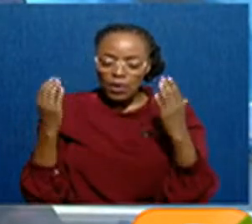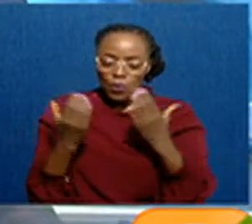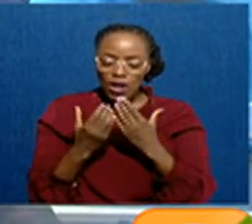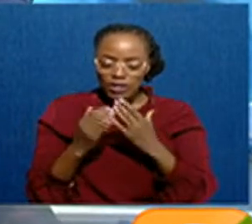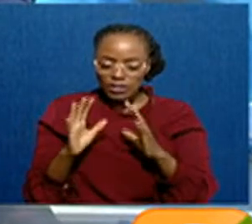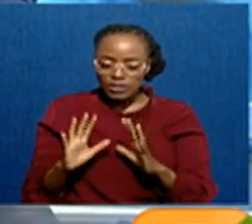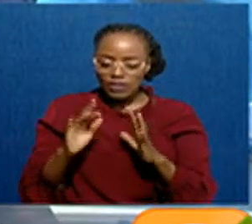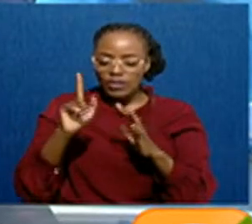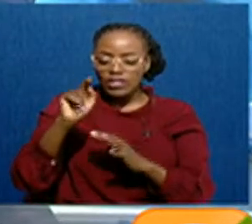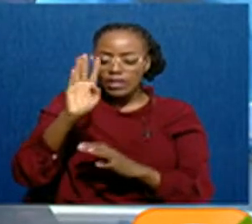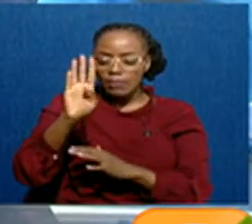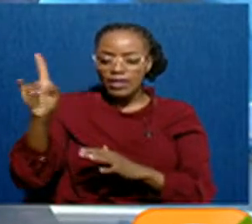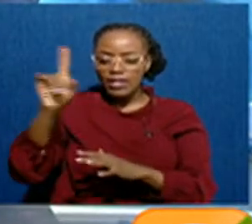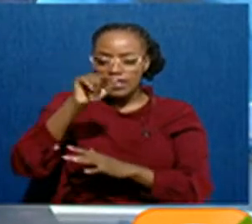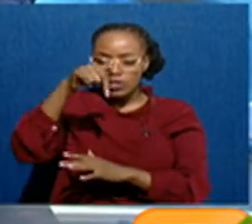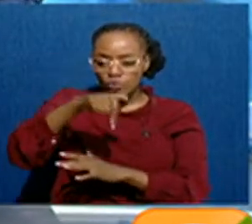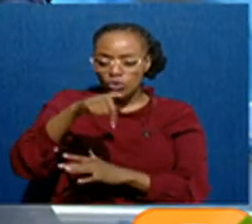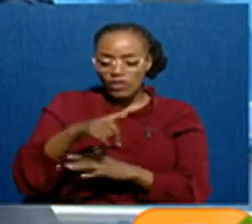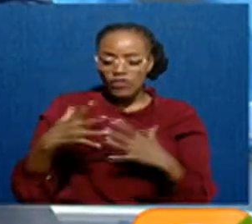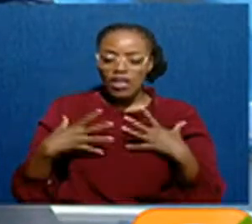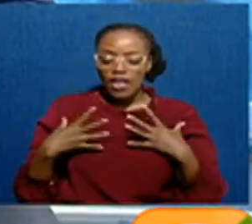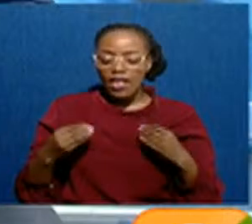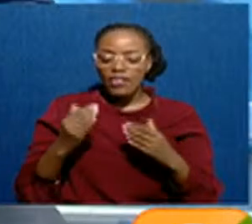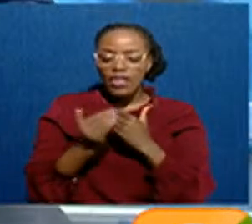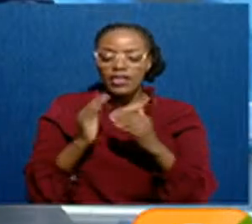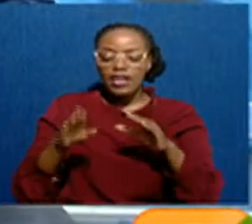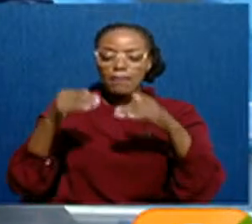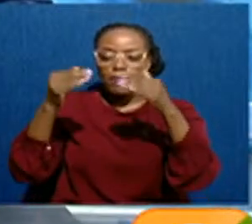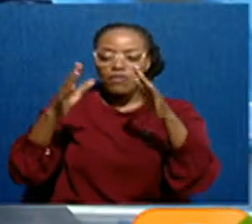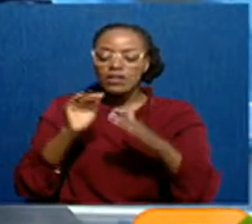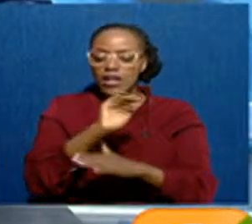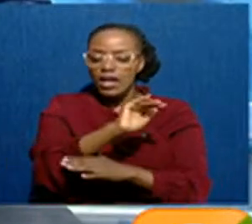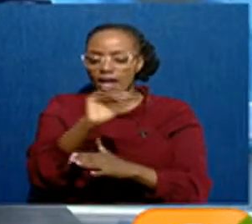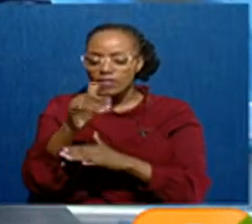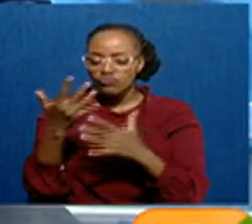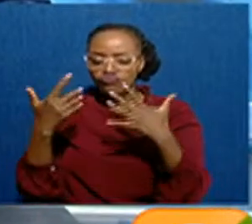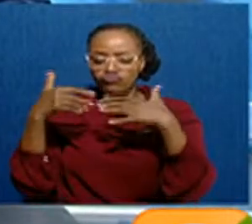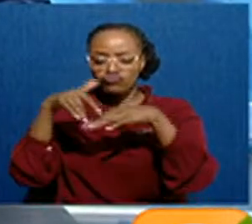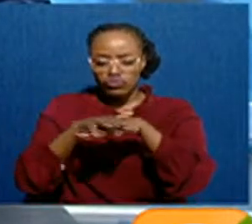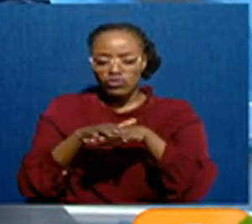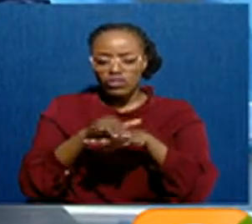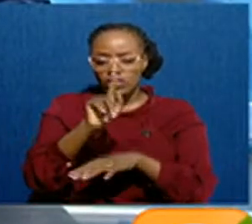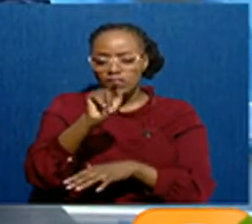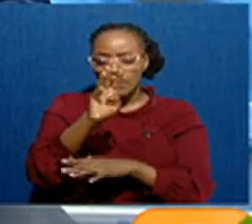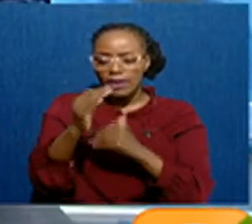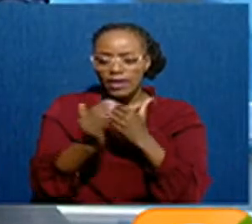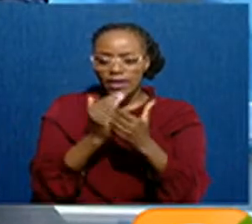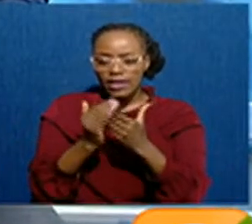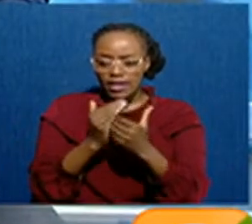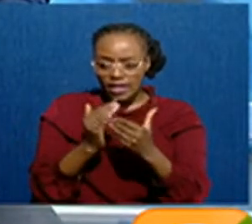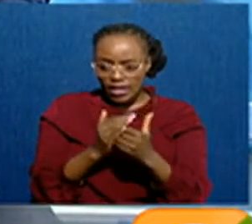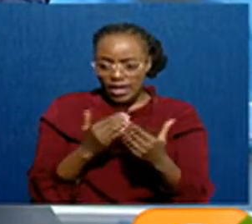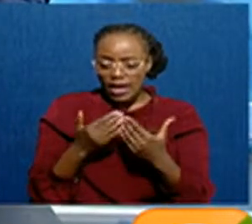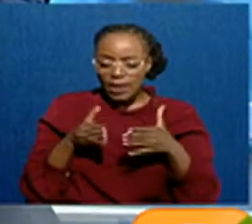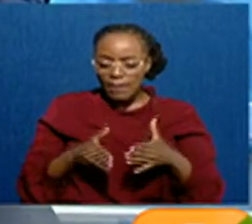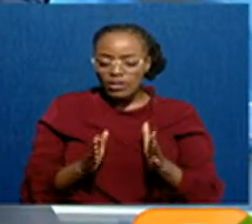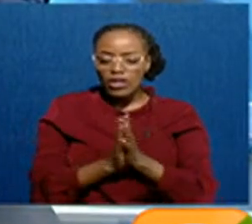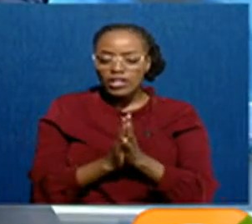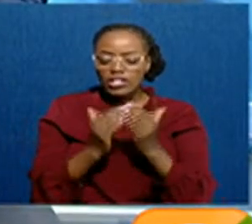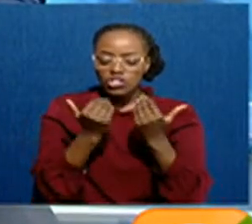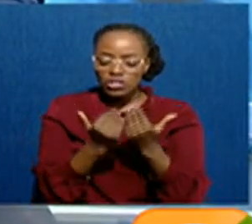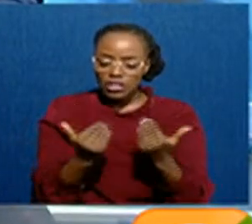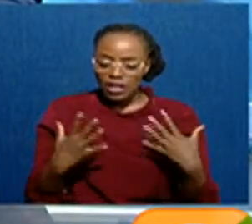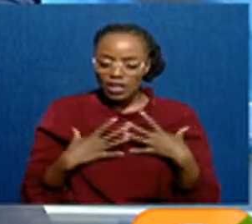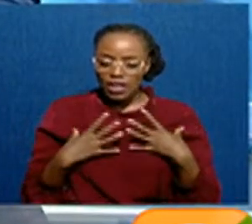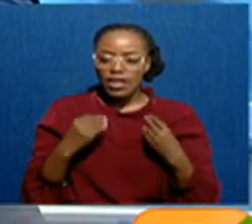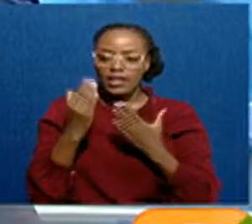TB Day today, healthcare providers are calling for the integration of TB care in maternal and child health